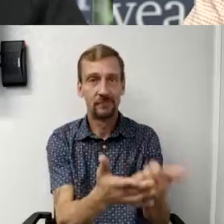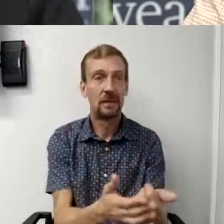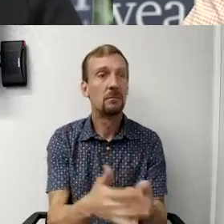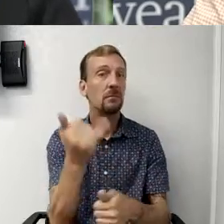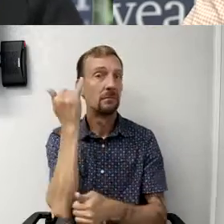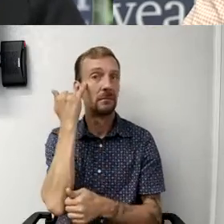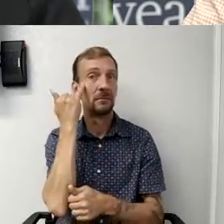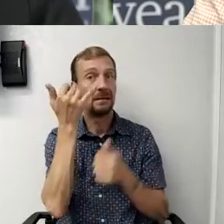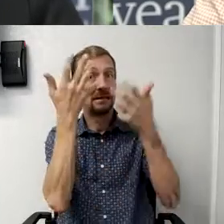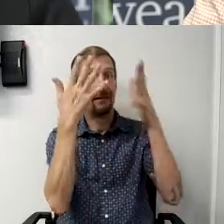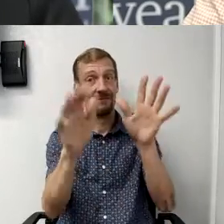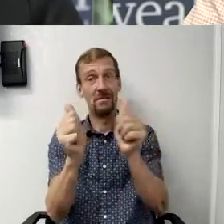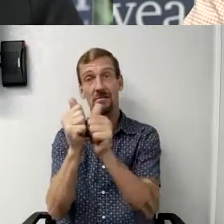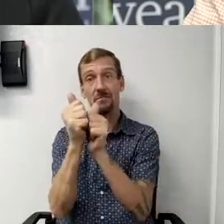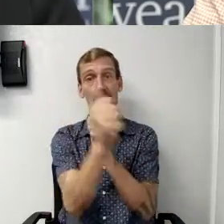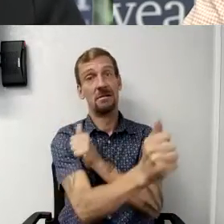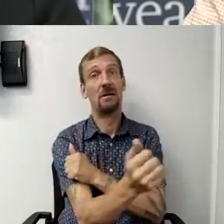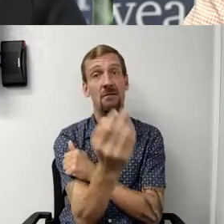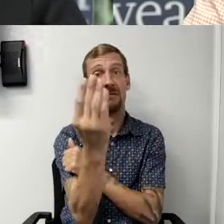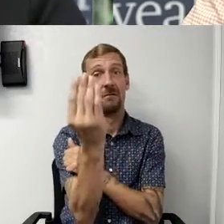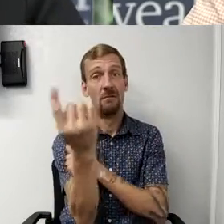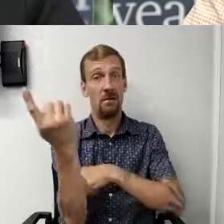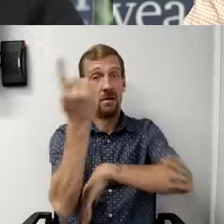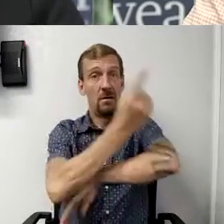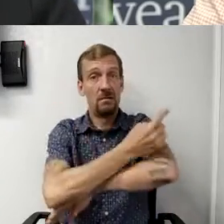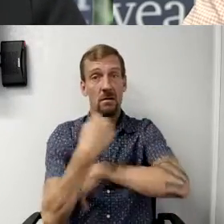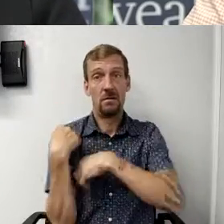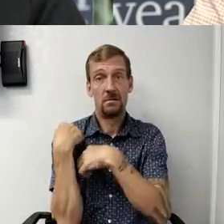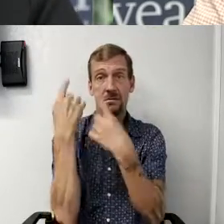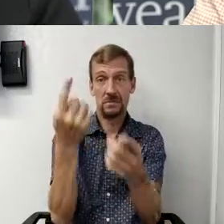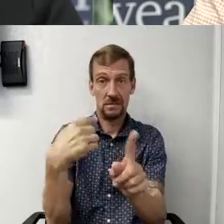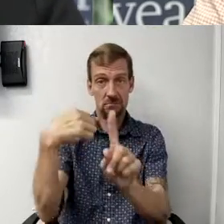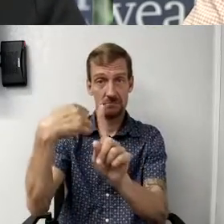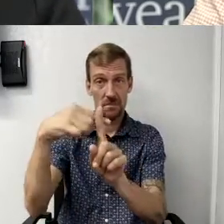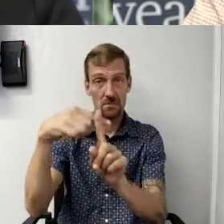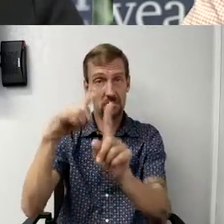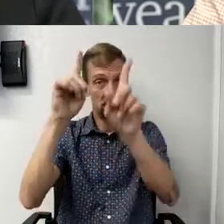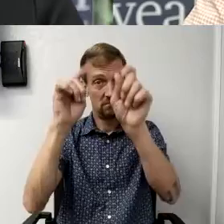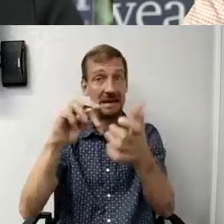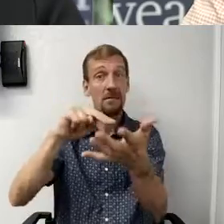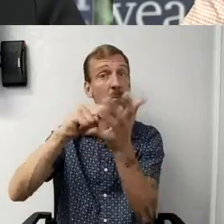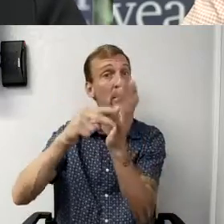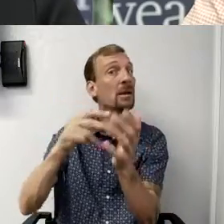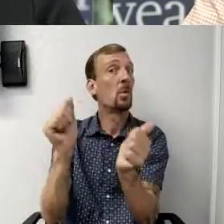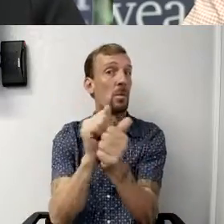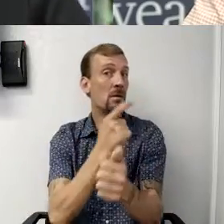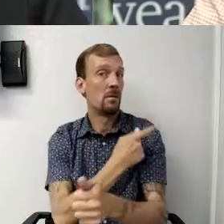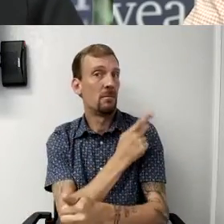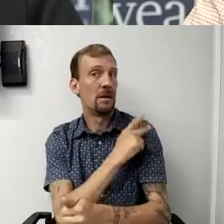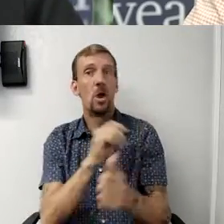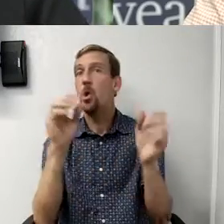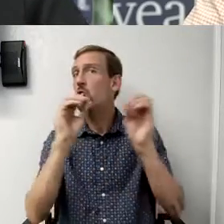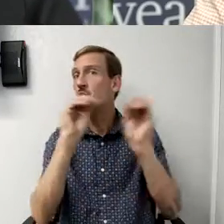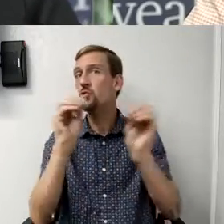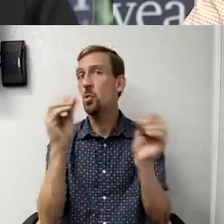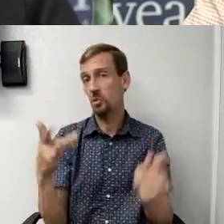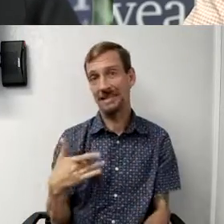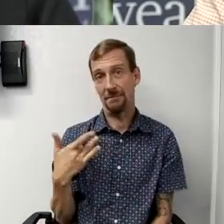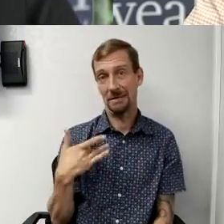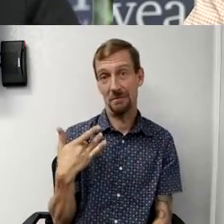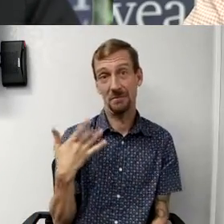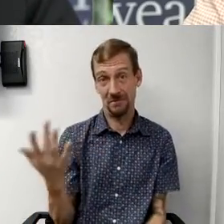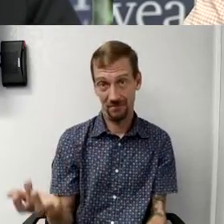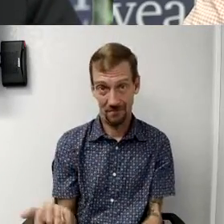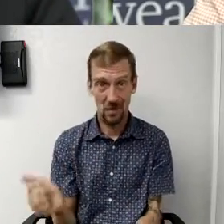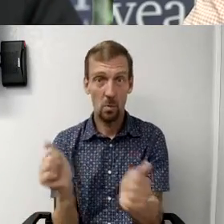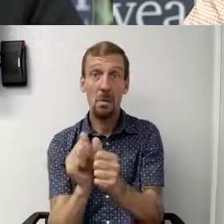14 days since the positive test, and that's only used when the patient has no symptoms, which we know is one of the many